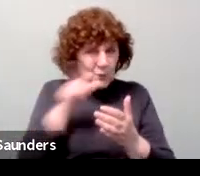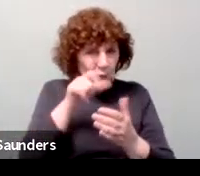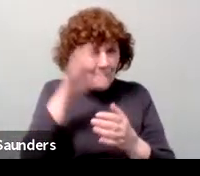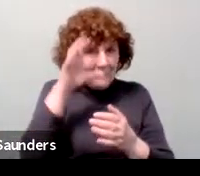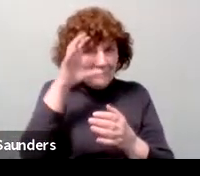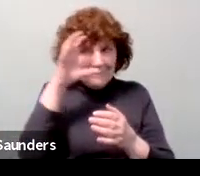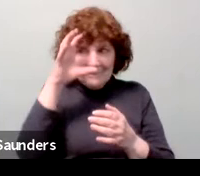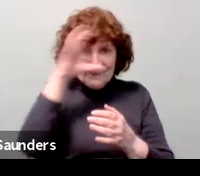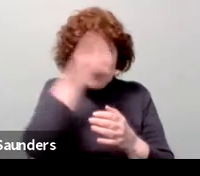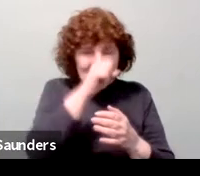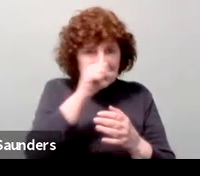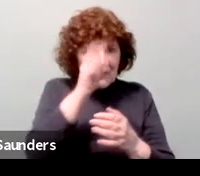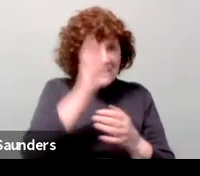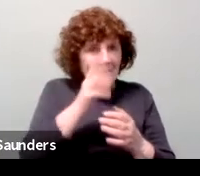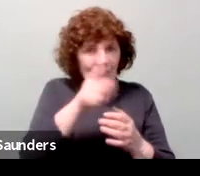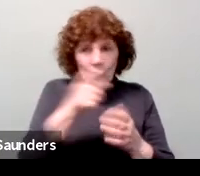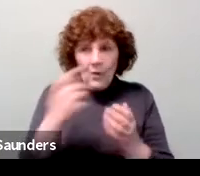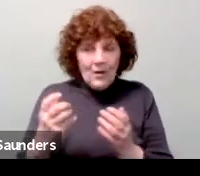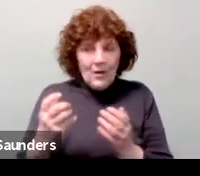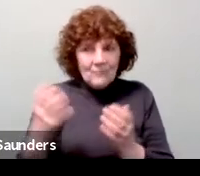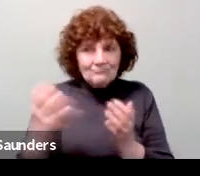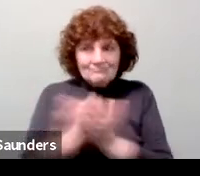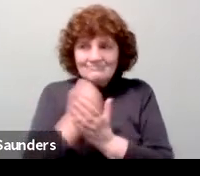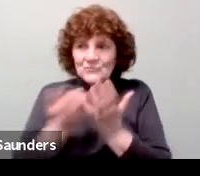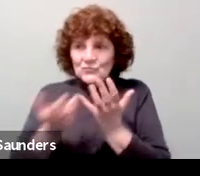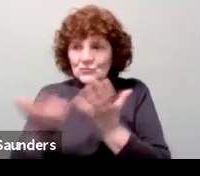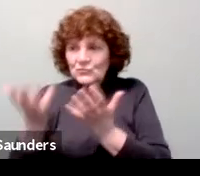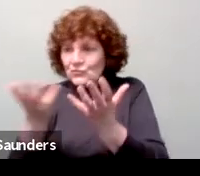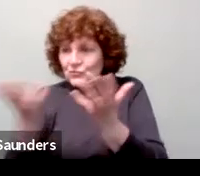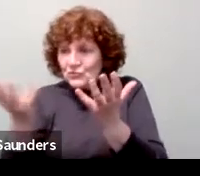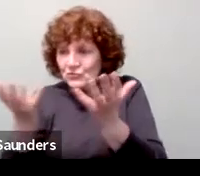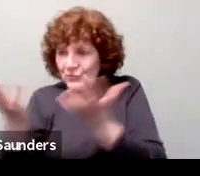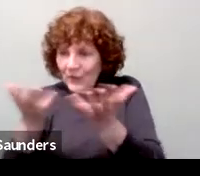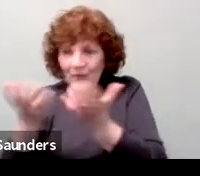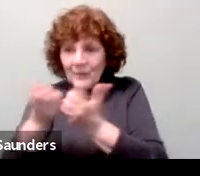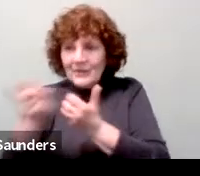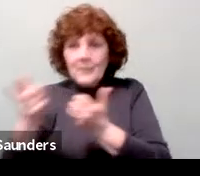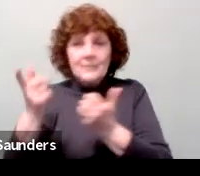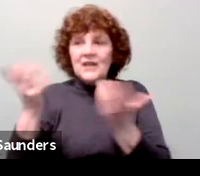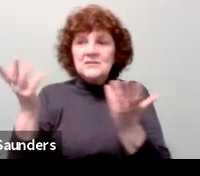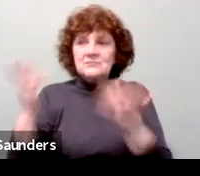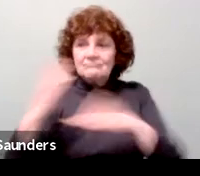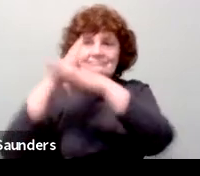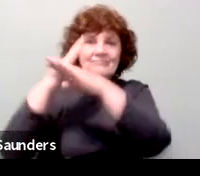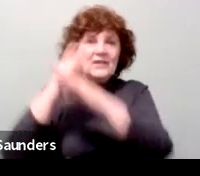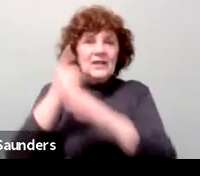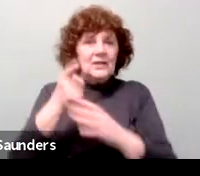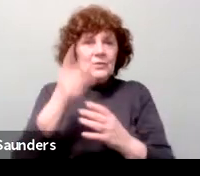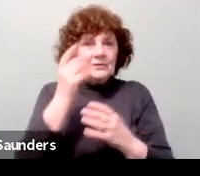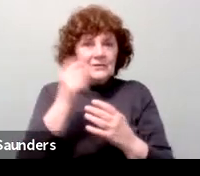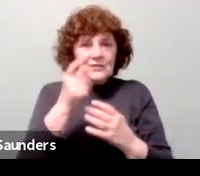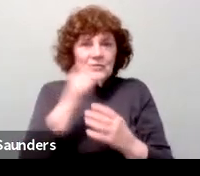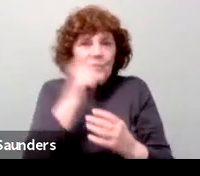who you didn't get to interact with, because they were turned away so quickly, and you have no idea who you missed out on, what leader you missed out